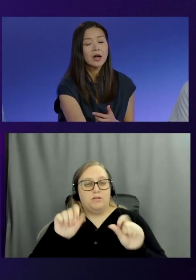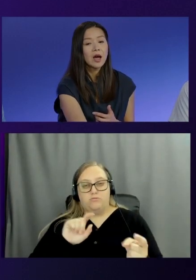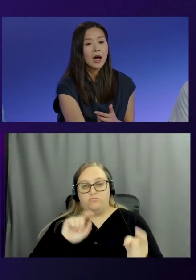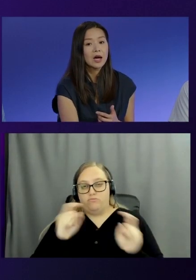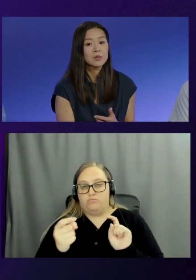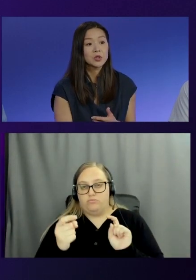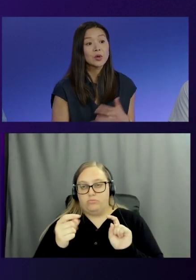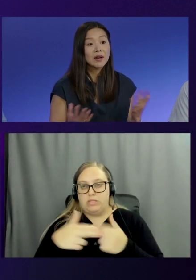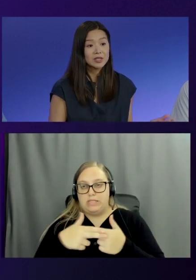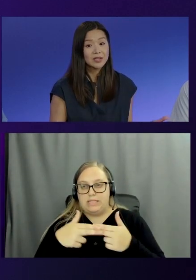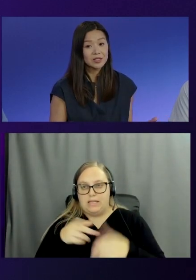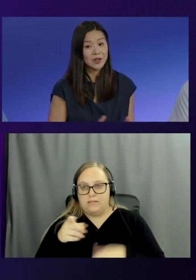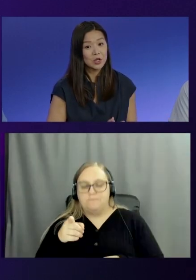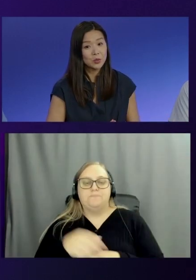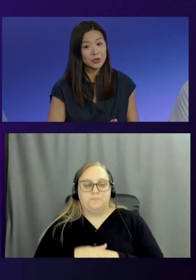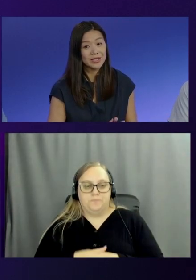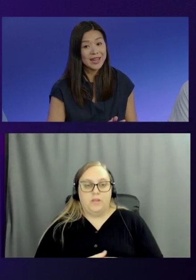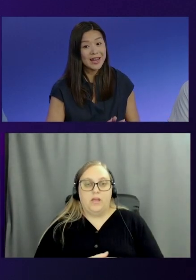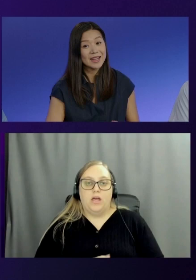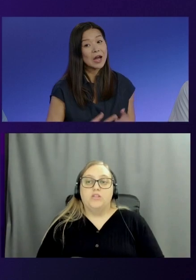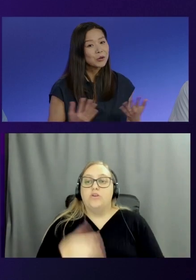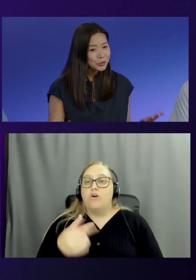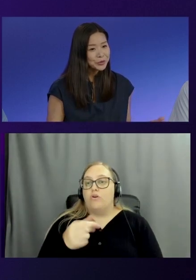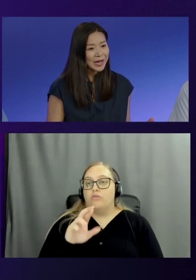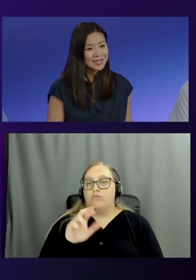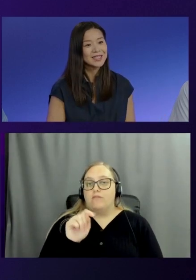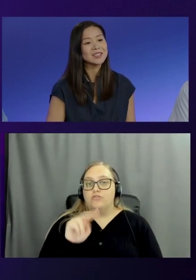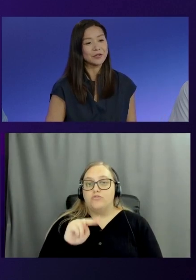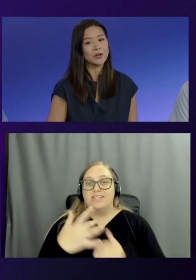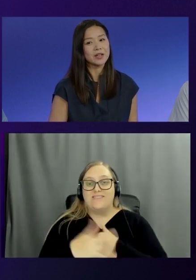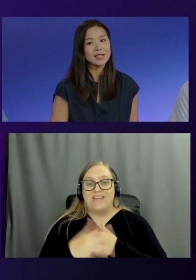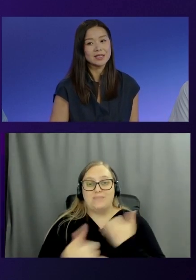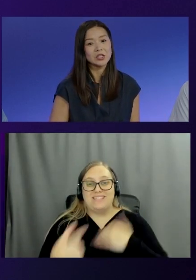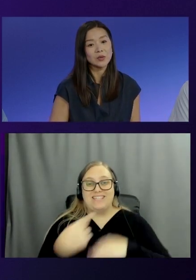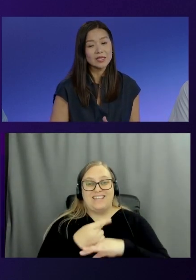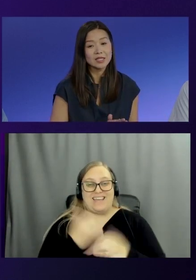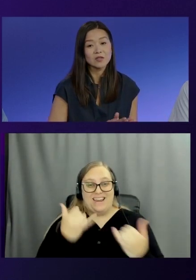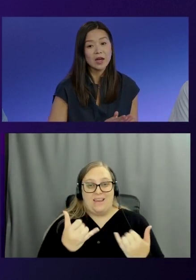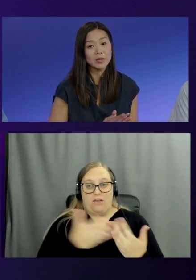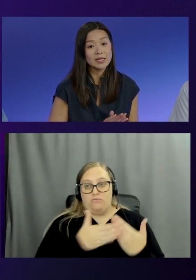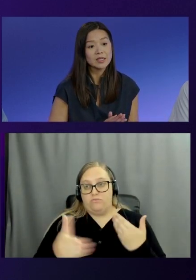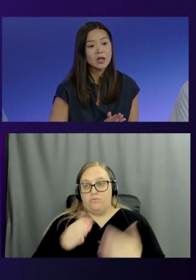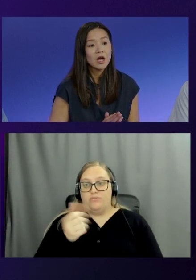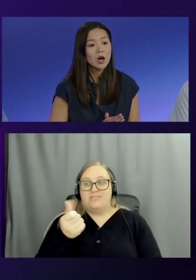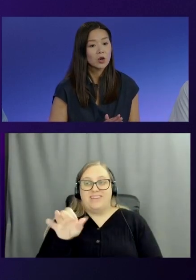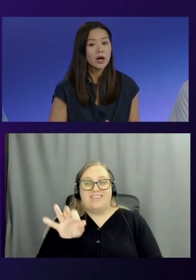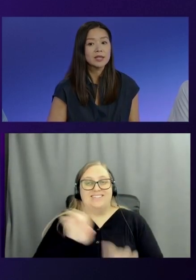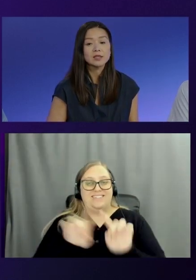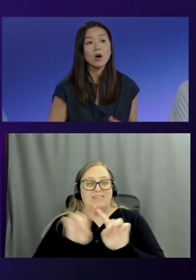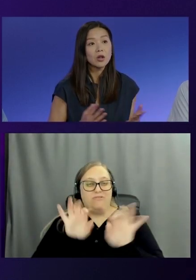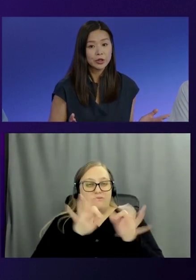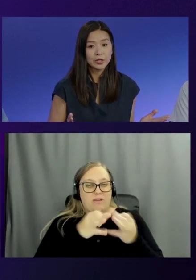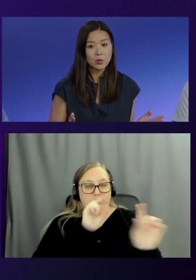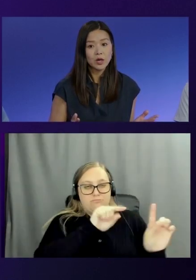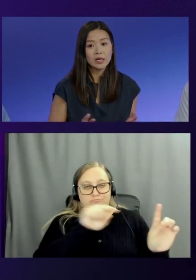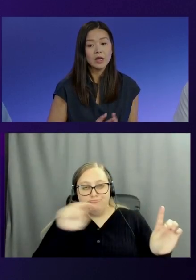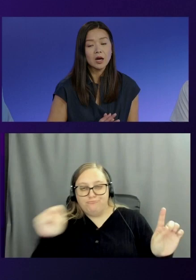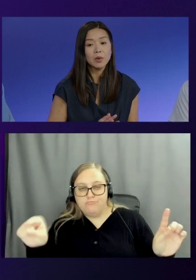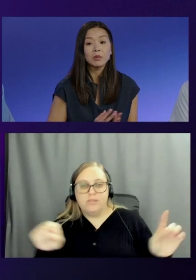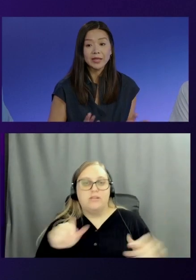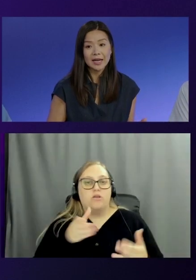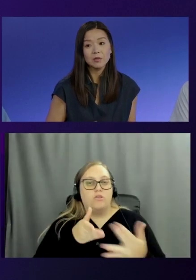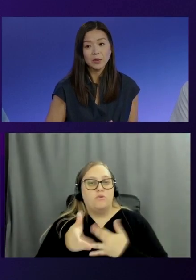here. So Graviton is available today now through 19 different EC2 instance families across all